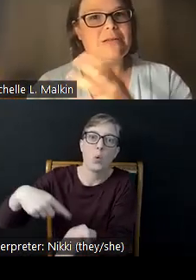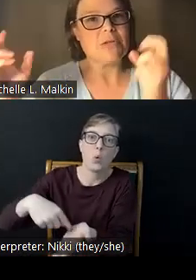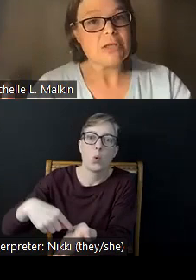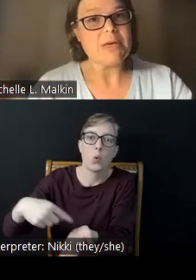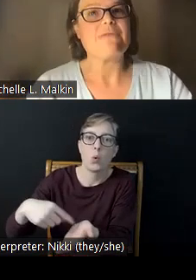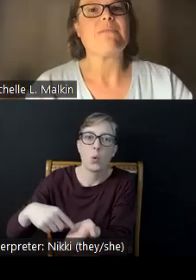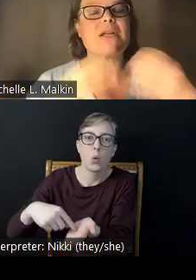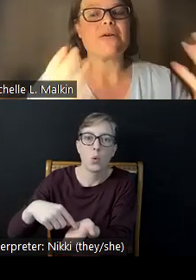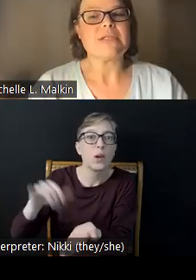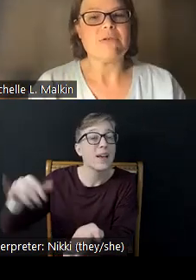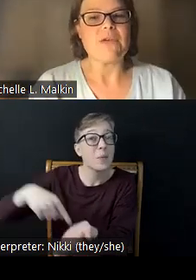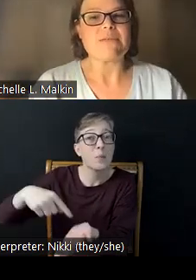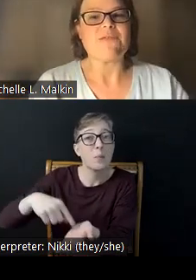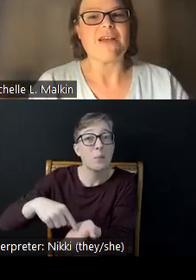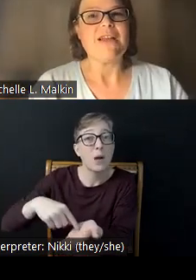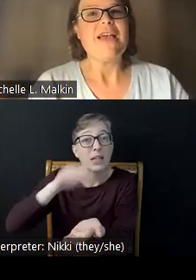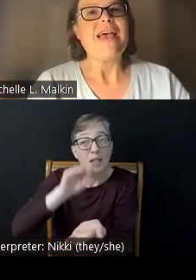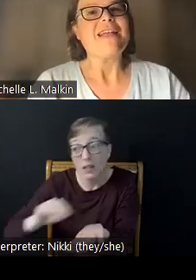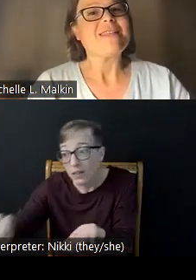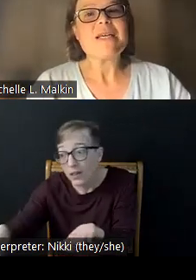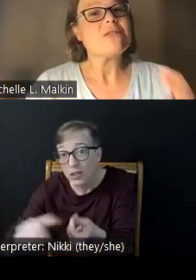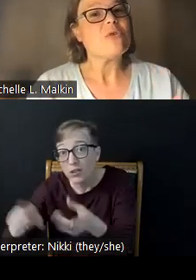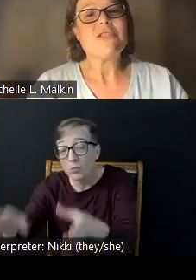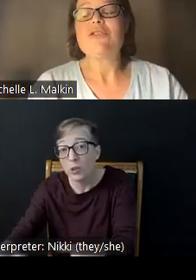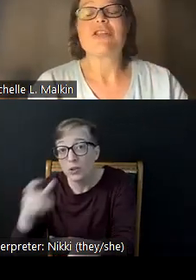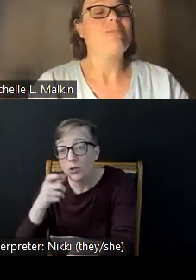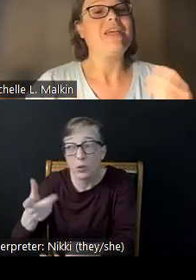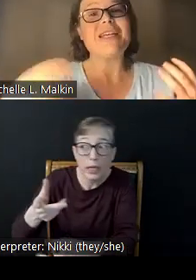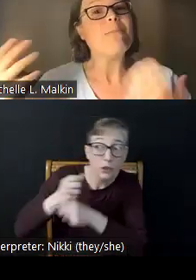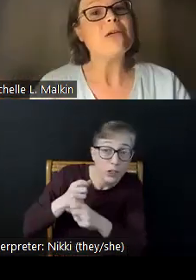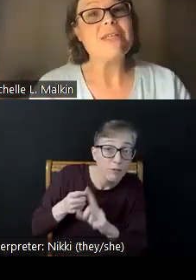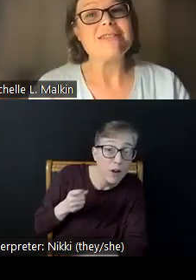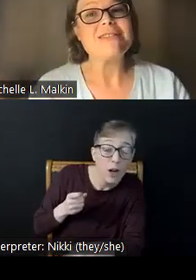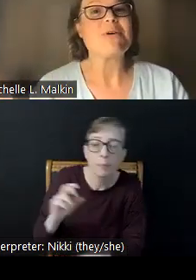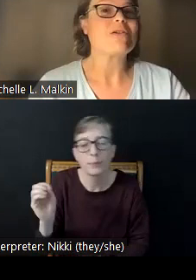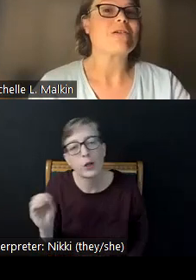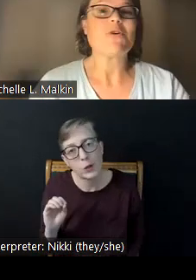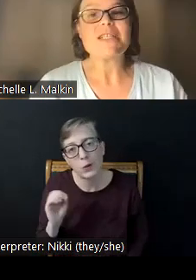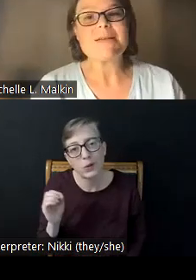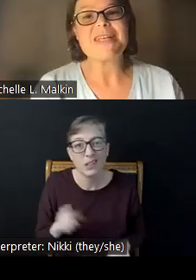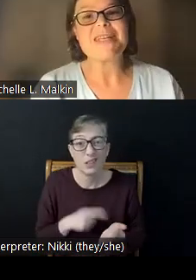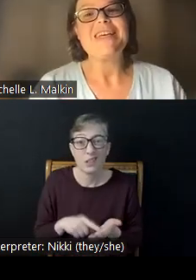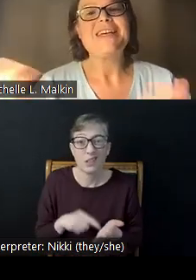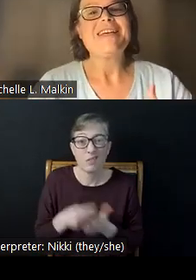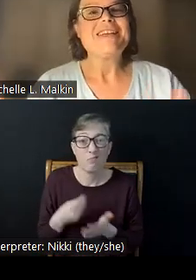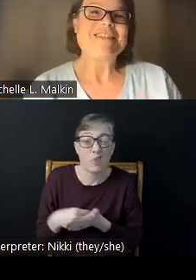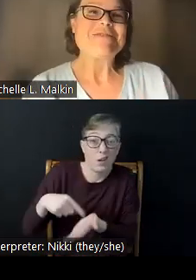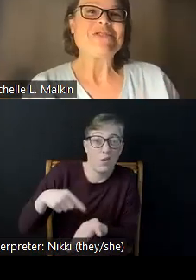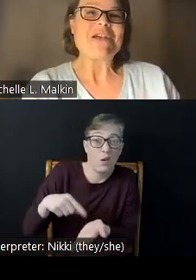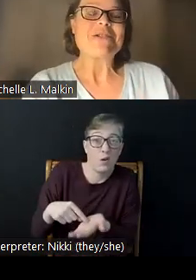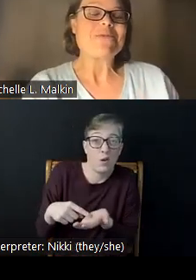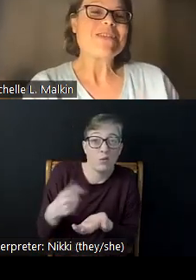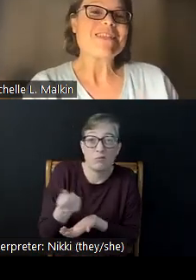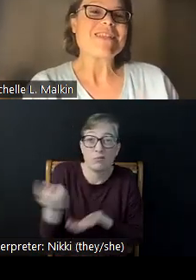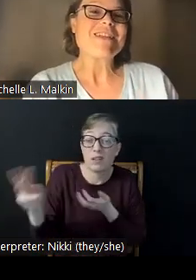they took the money from, but it goes into a victim's fund. And sometimes this restitution can be in the millions, but you're putting somebody into